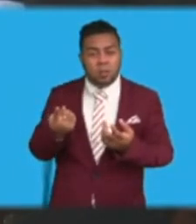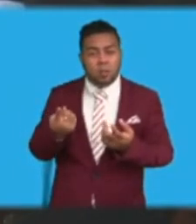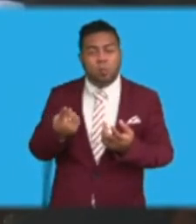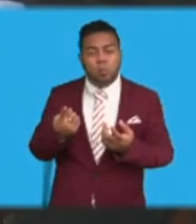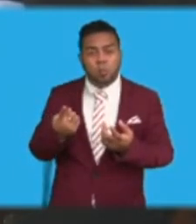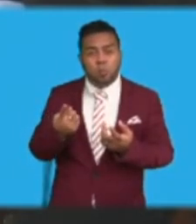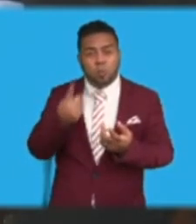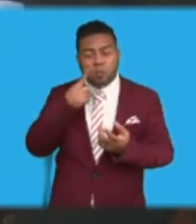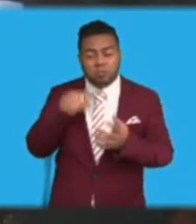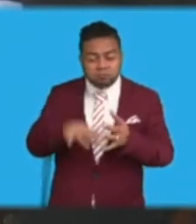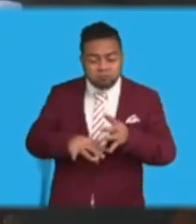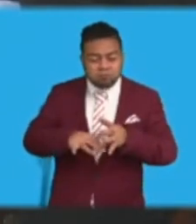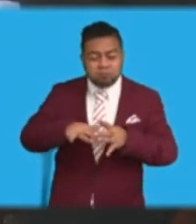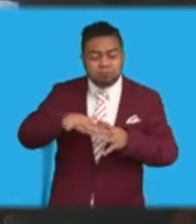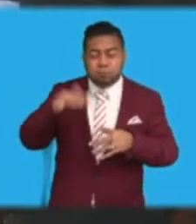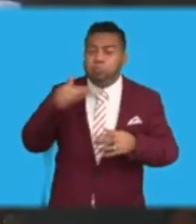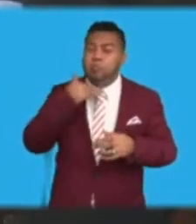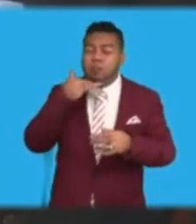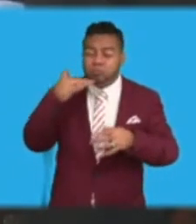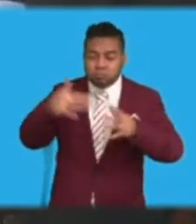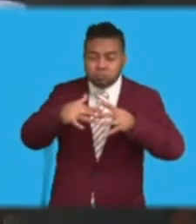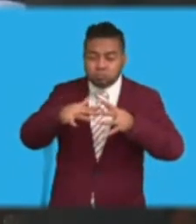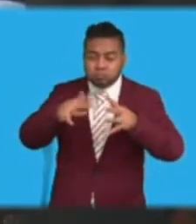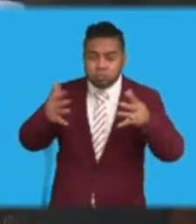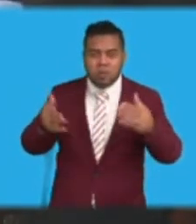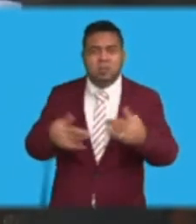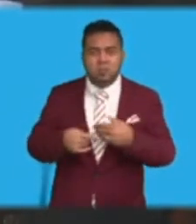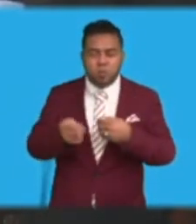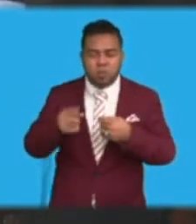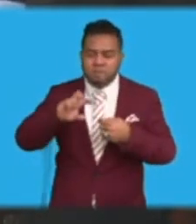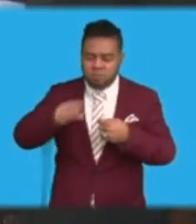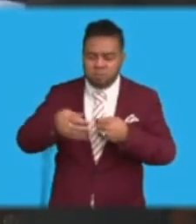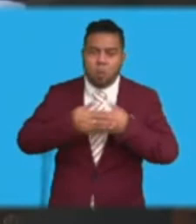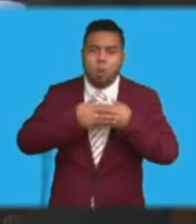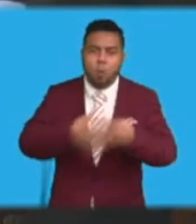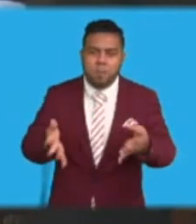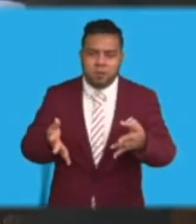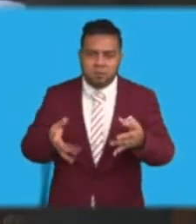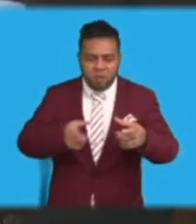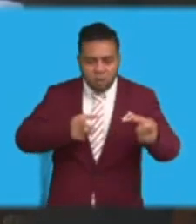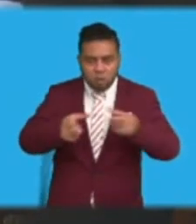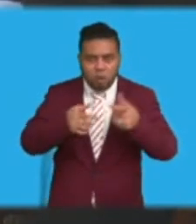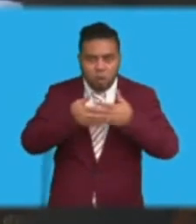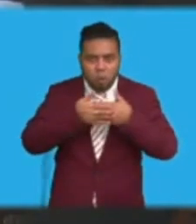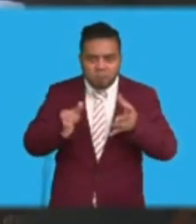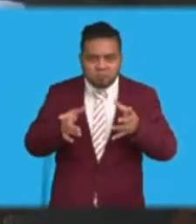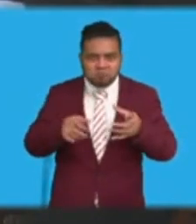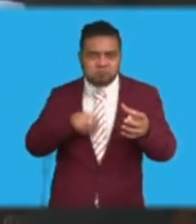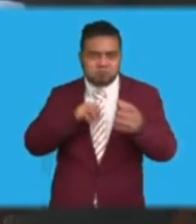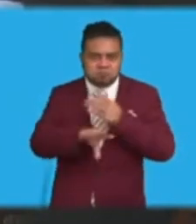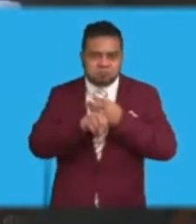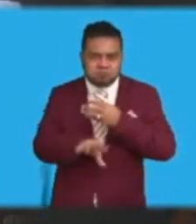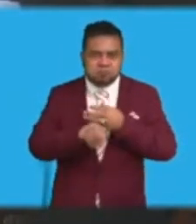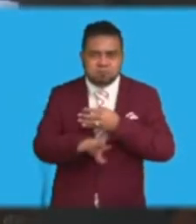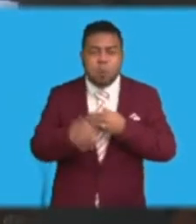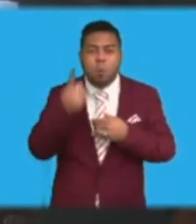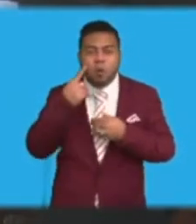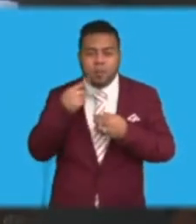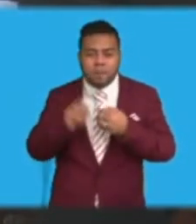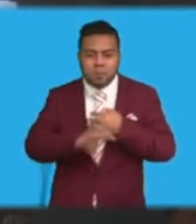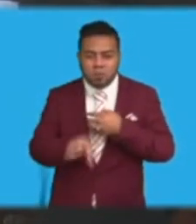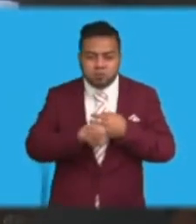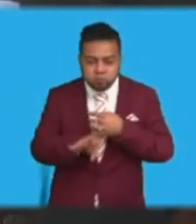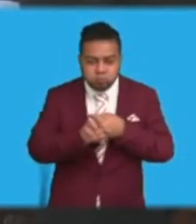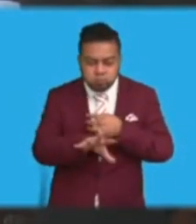breaking which causes flood downstream, Madam Speaker. But to date, we did not have any problem with dam failure,